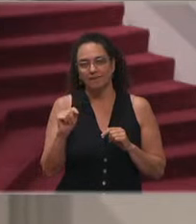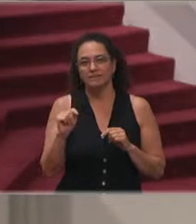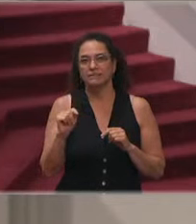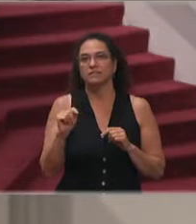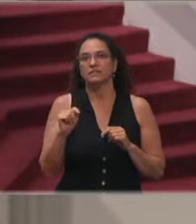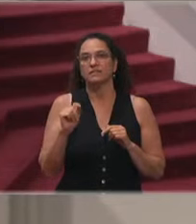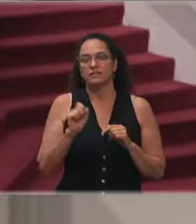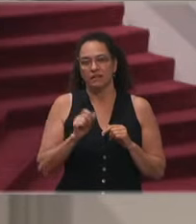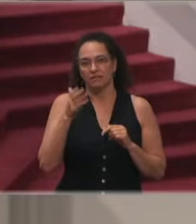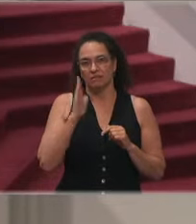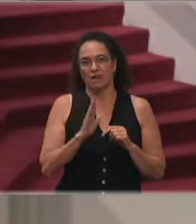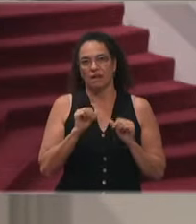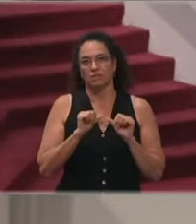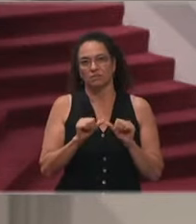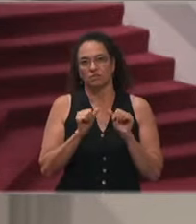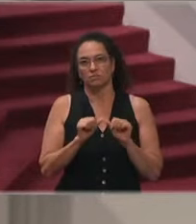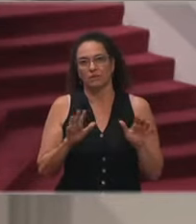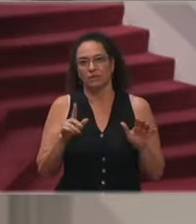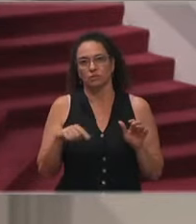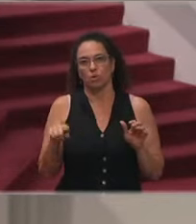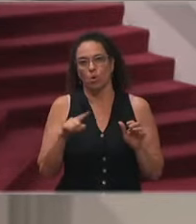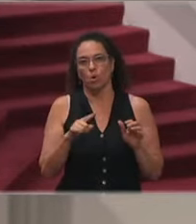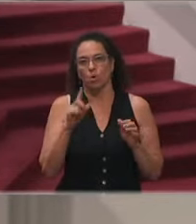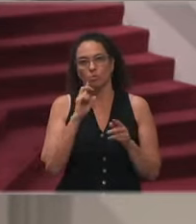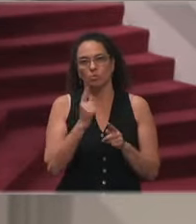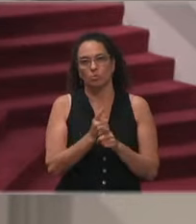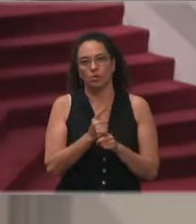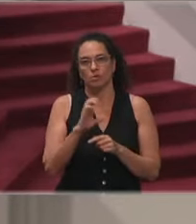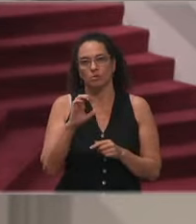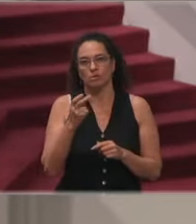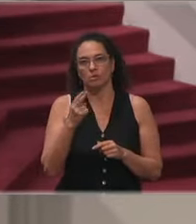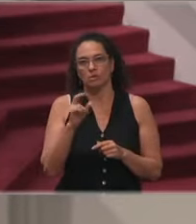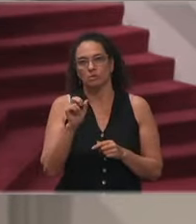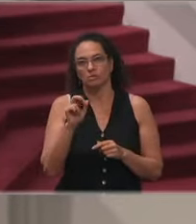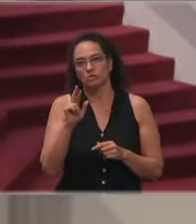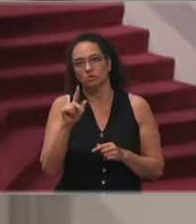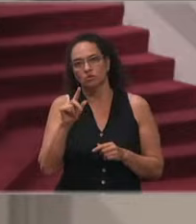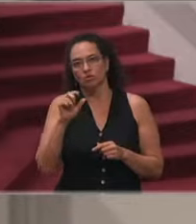May God continue to bless you all, Brother Charles and Deaconess